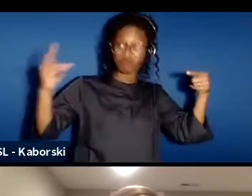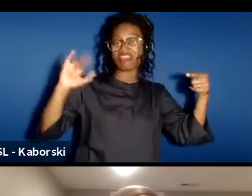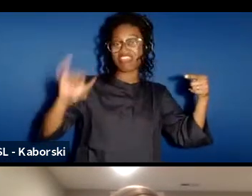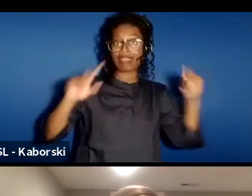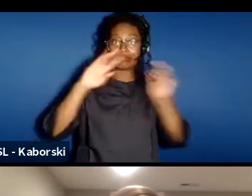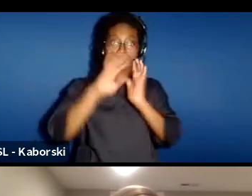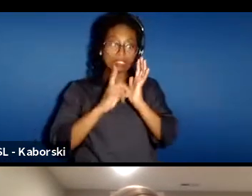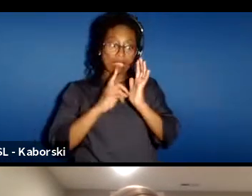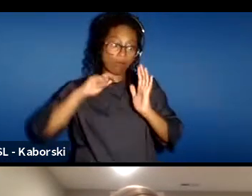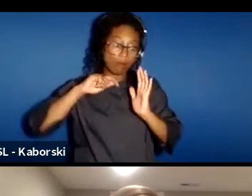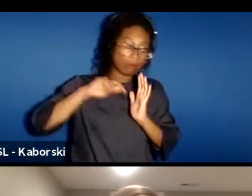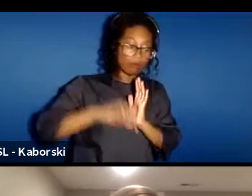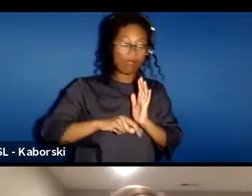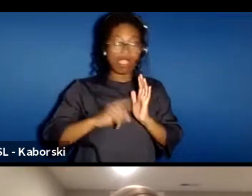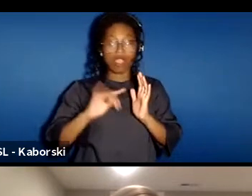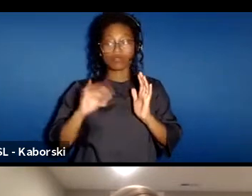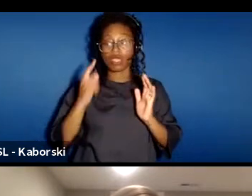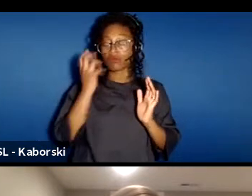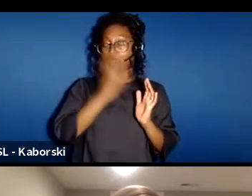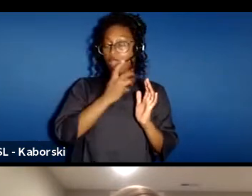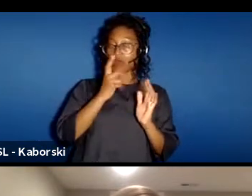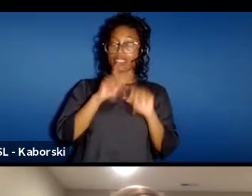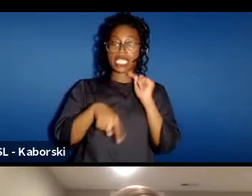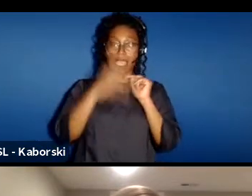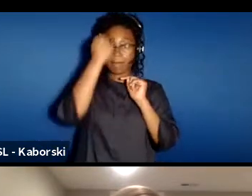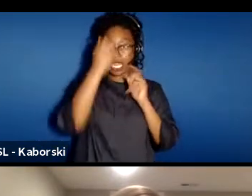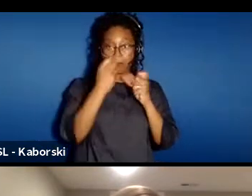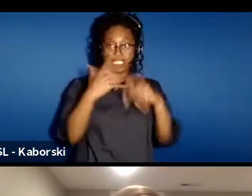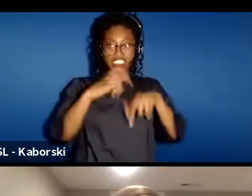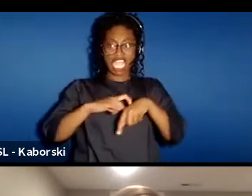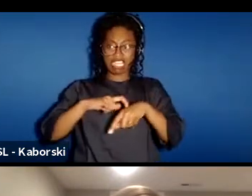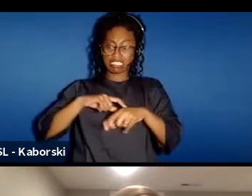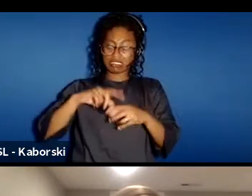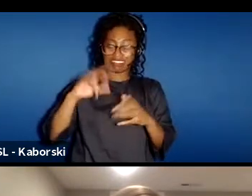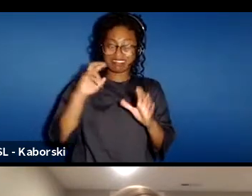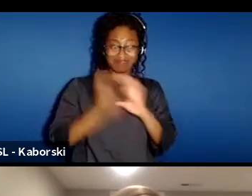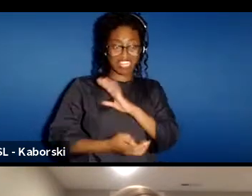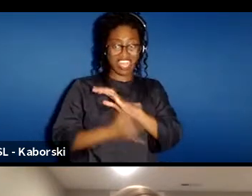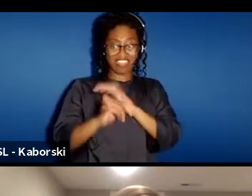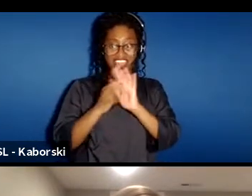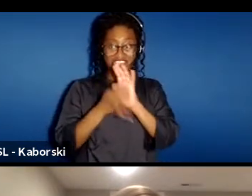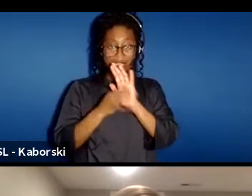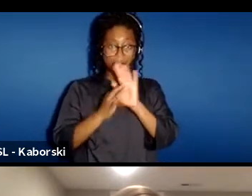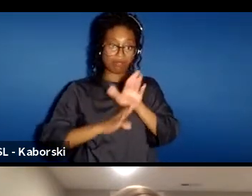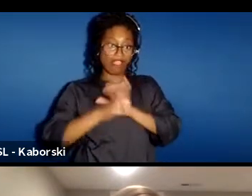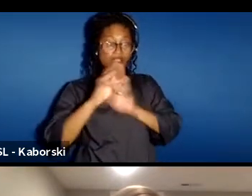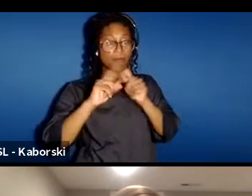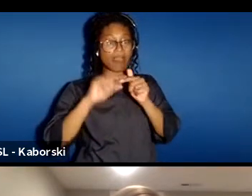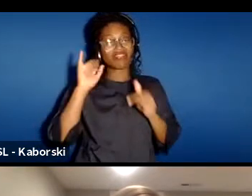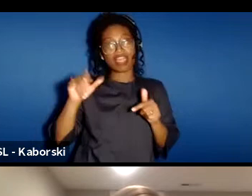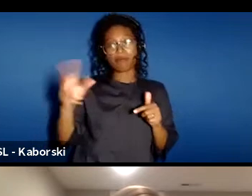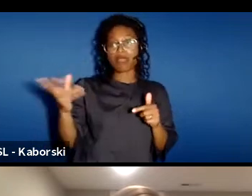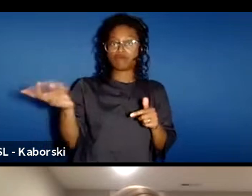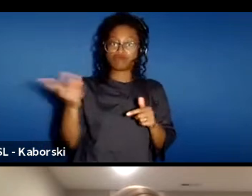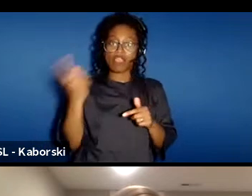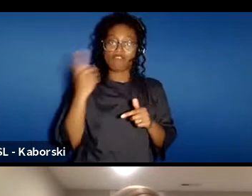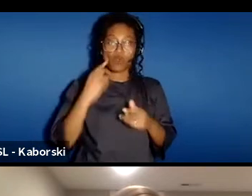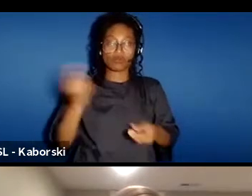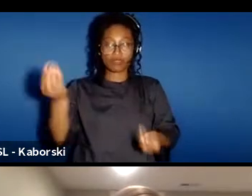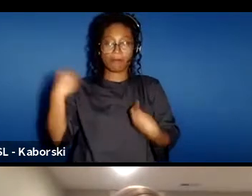detail oriented. And I can't even imagine how much time goes into those labels. But those are my go-to for inspiration.